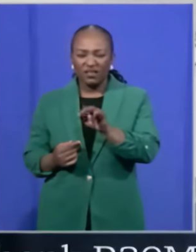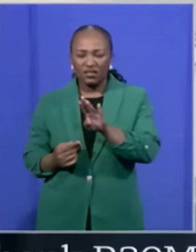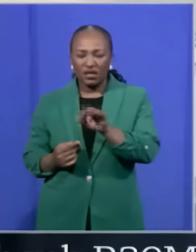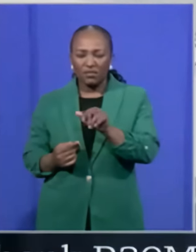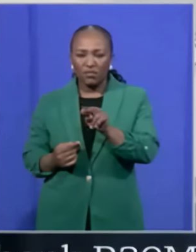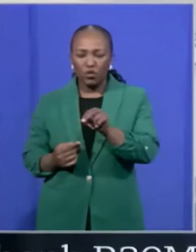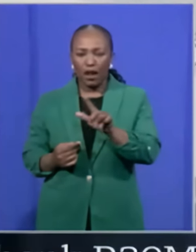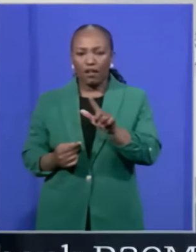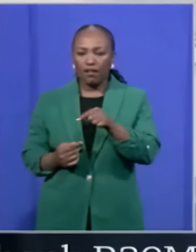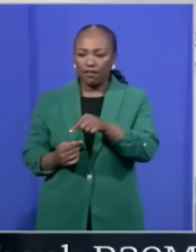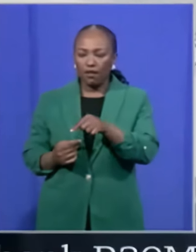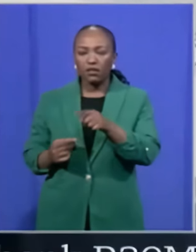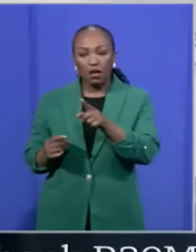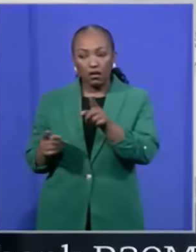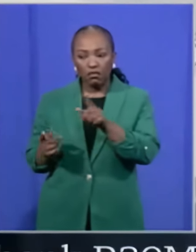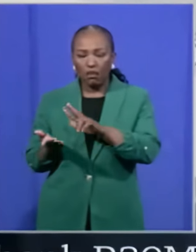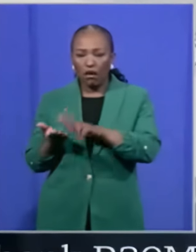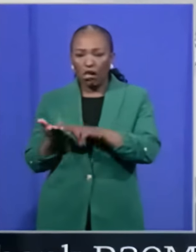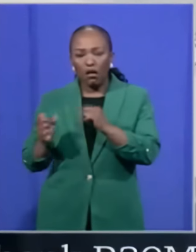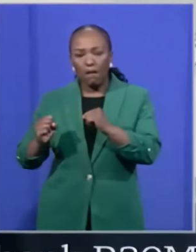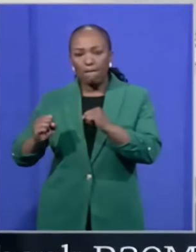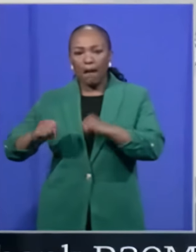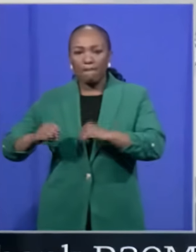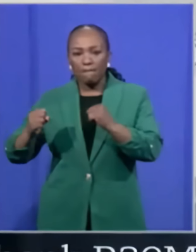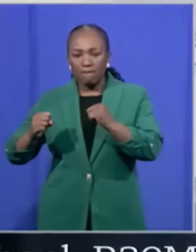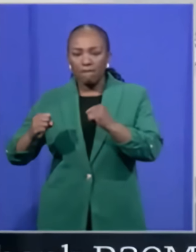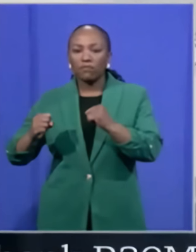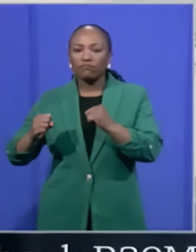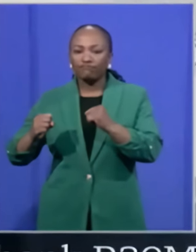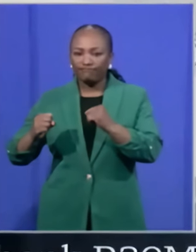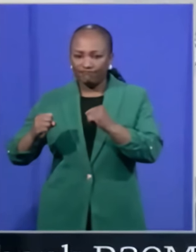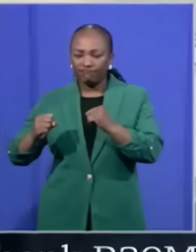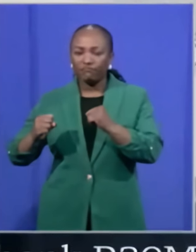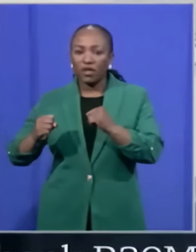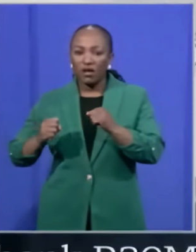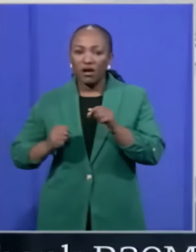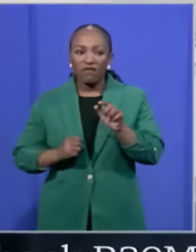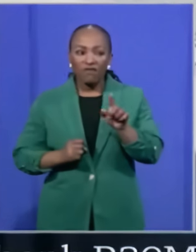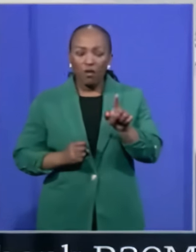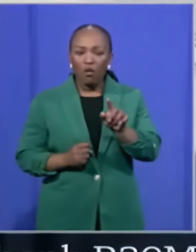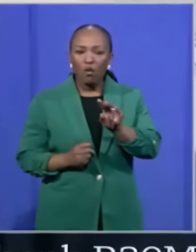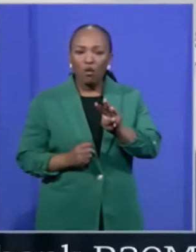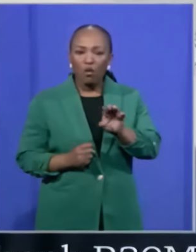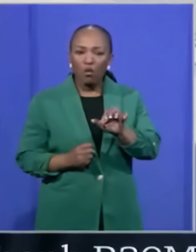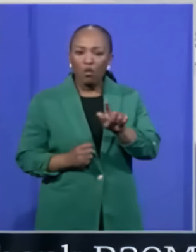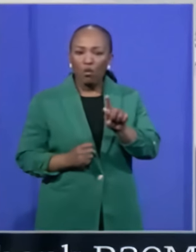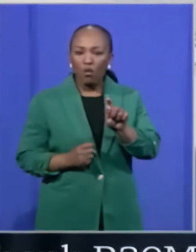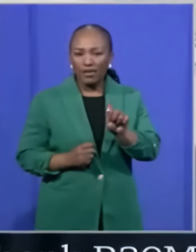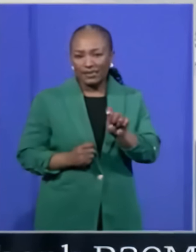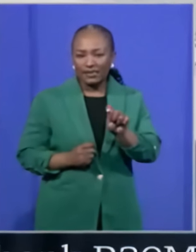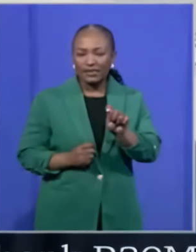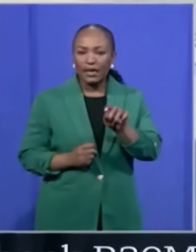in terms of this settlement, all the restrictions that were placed on West Bank have now been